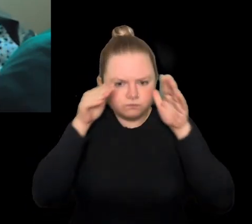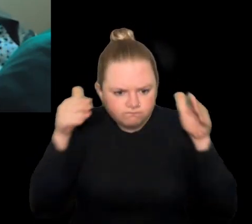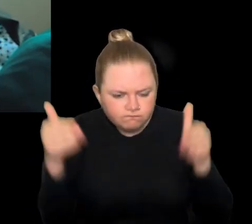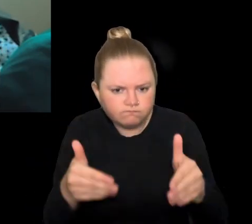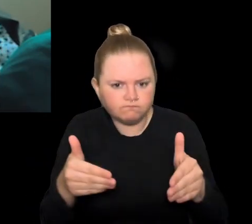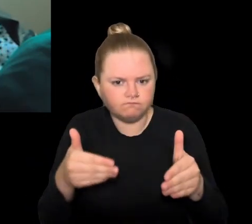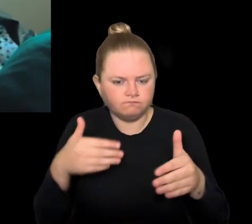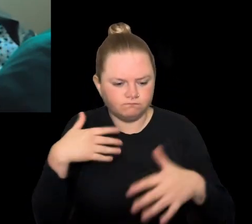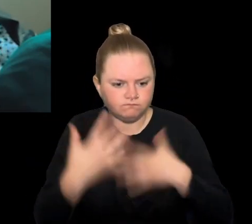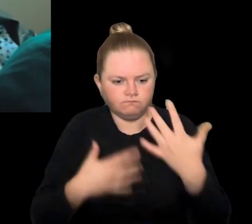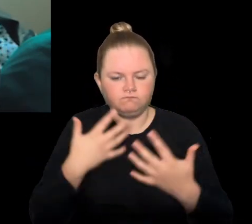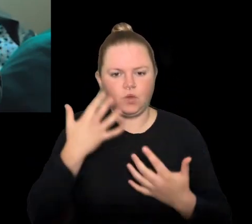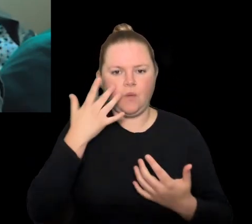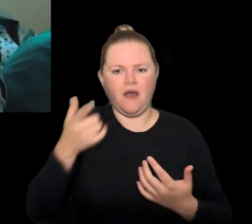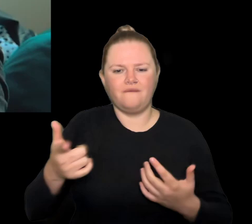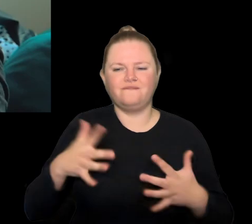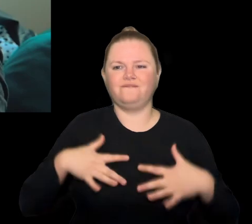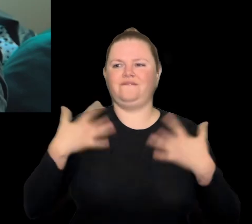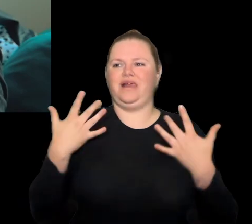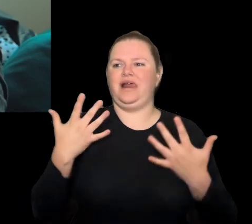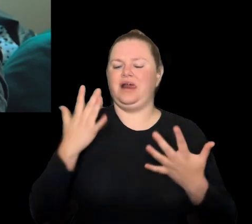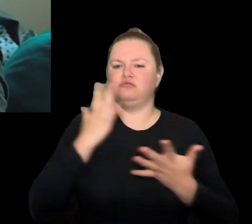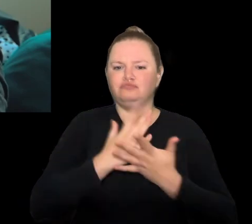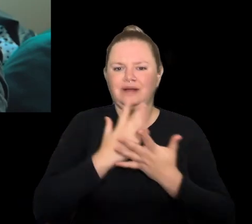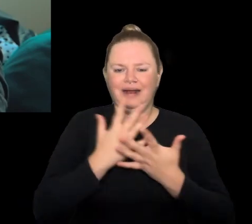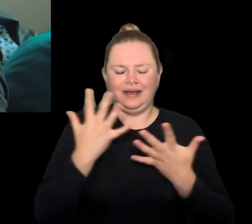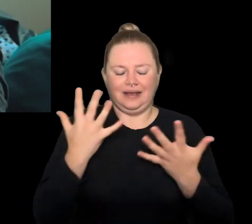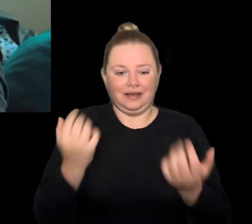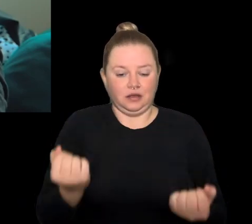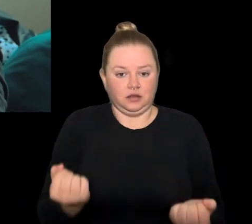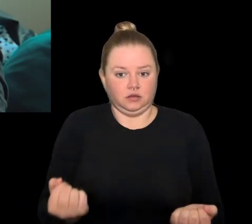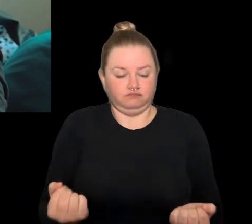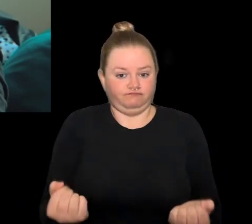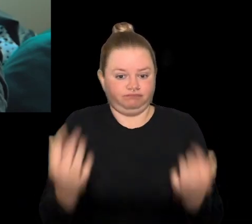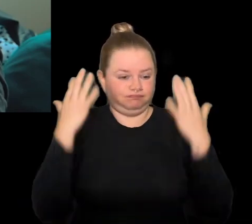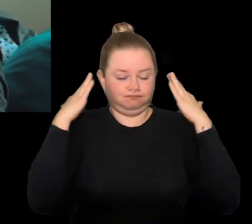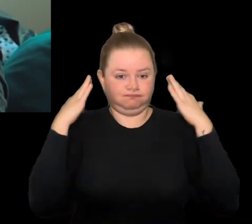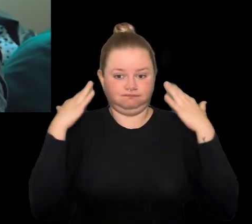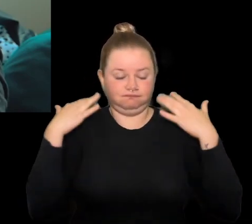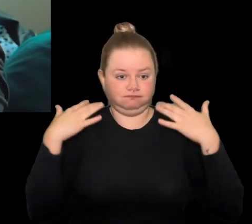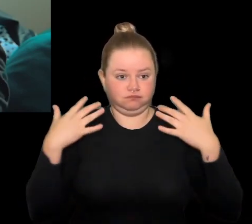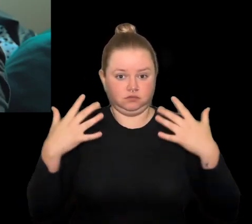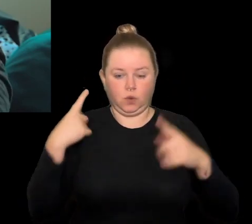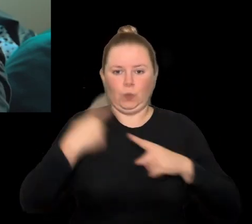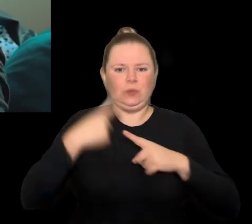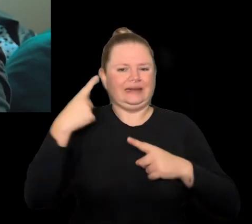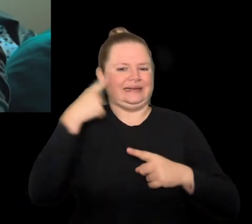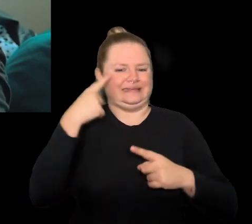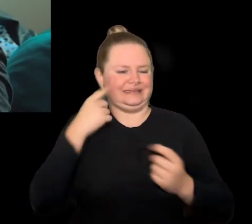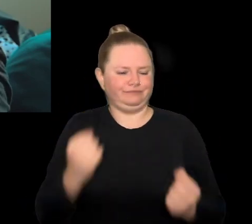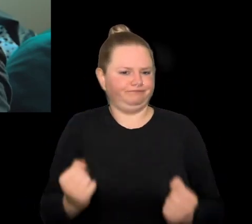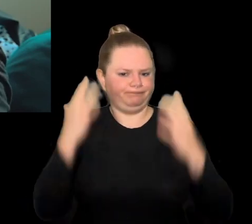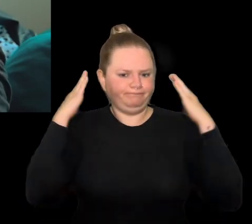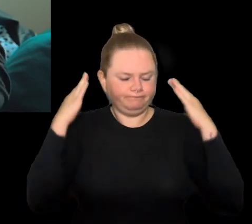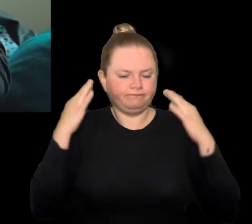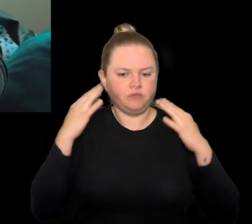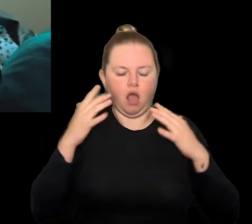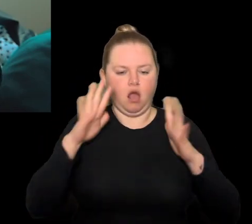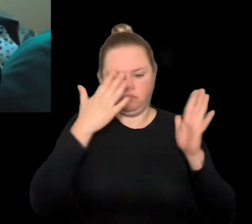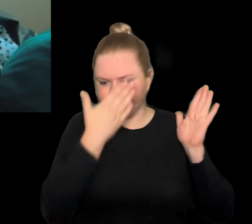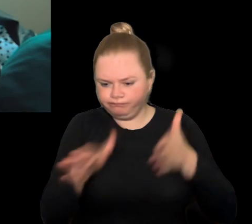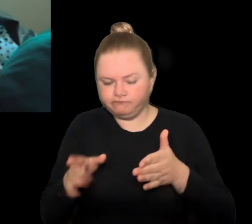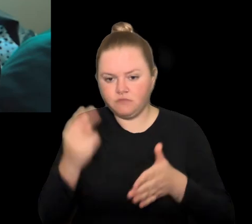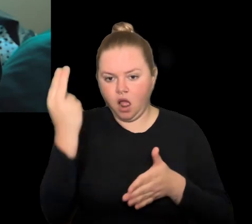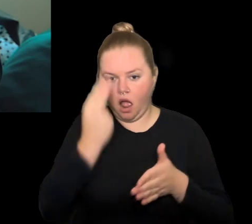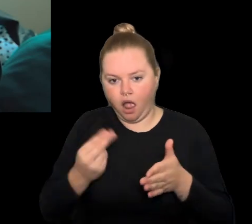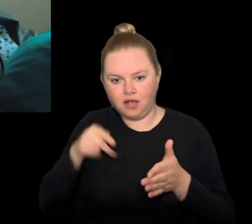something to focus on, and when she is feeling really, she gets really overwhelmed quite quickly. And that's when